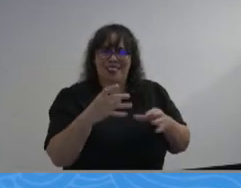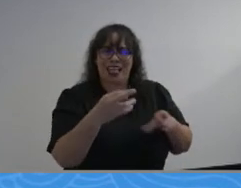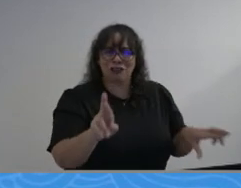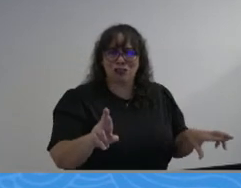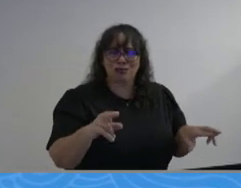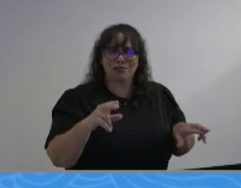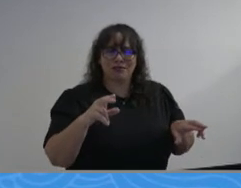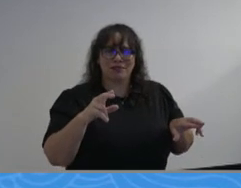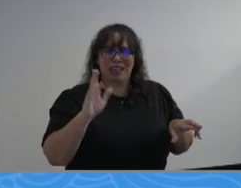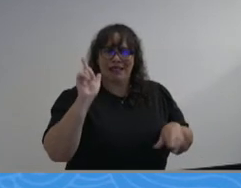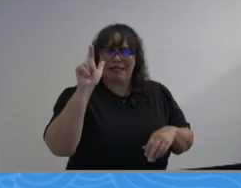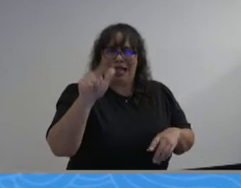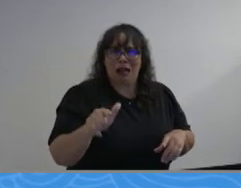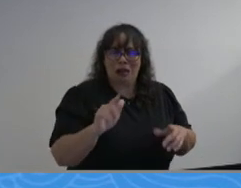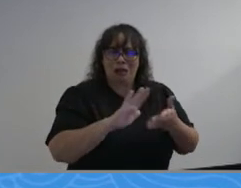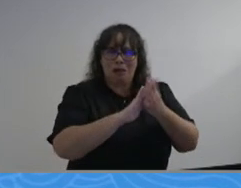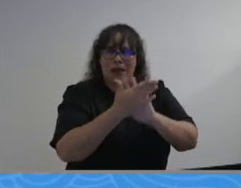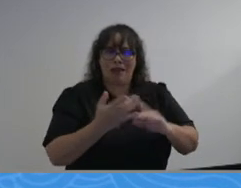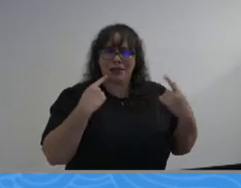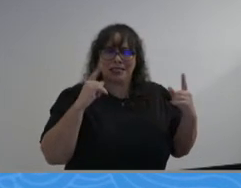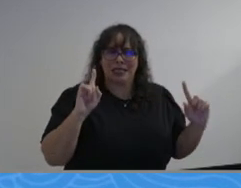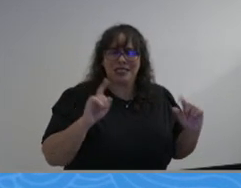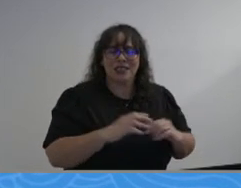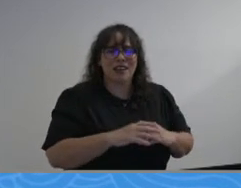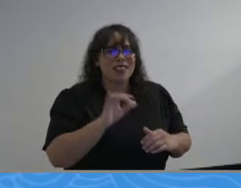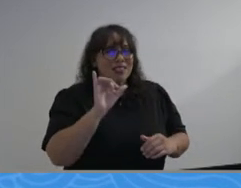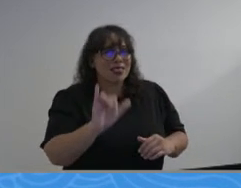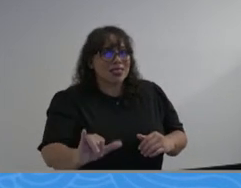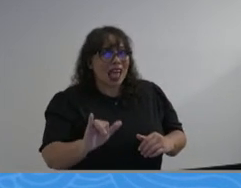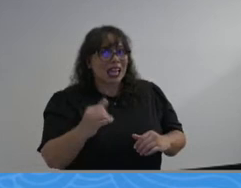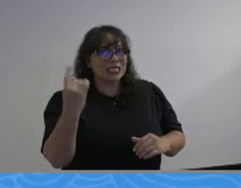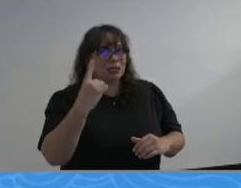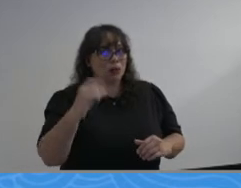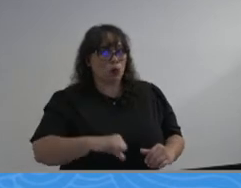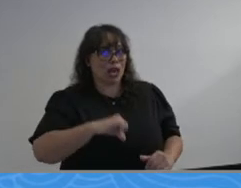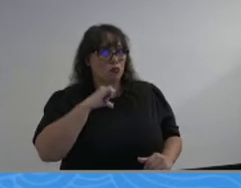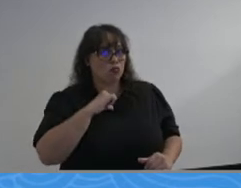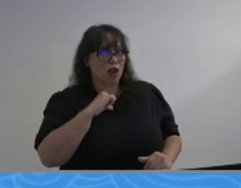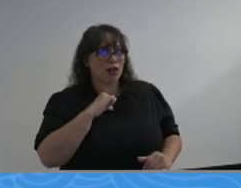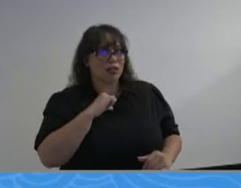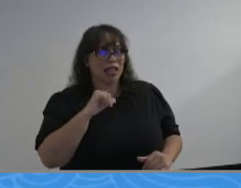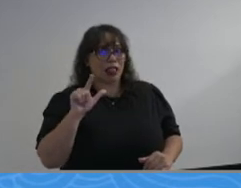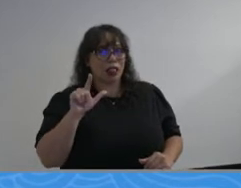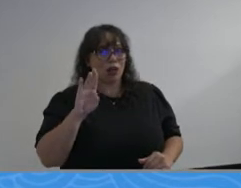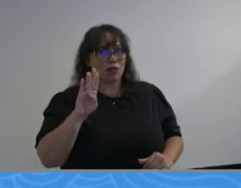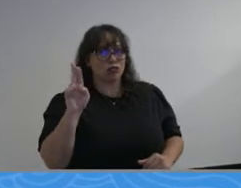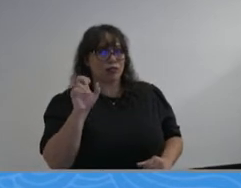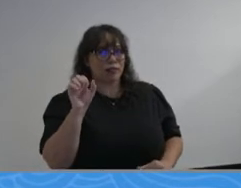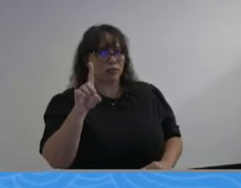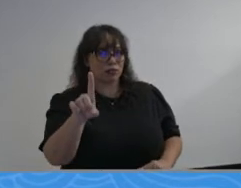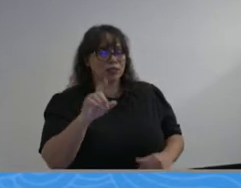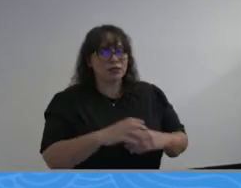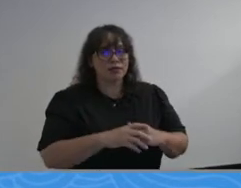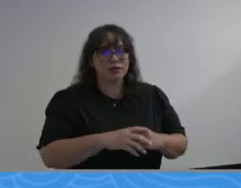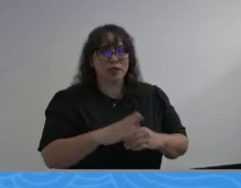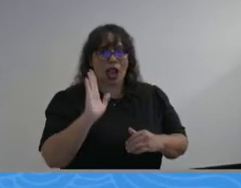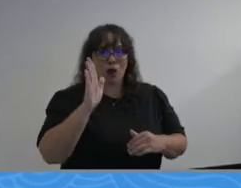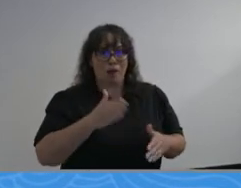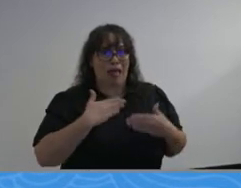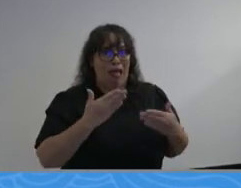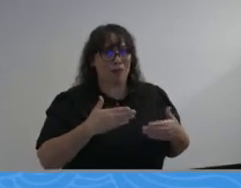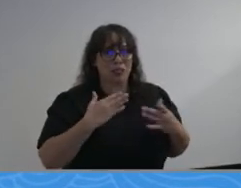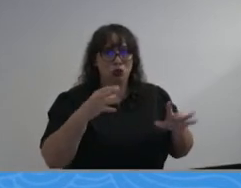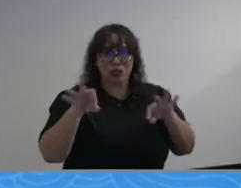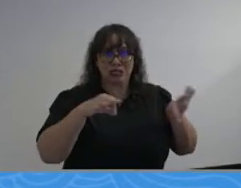a successful student. And that's something that we're taking pride in the Long Beach Unified School District. And I'll be happy even